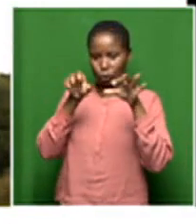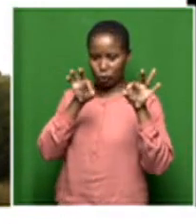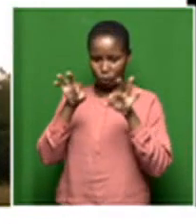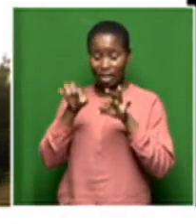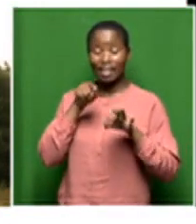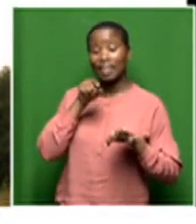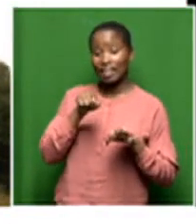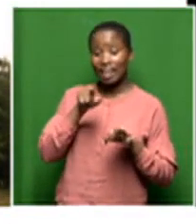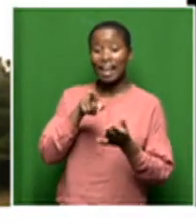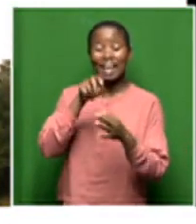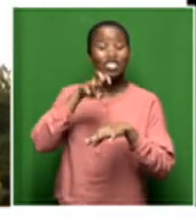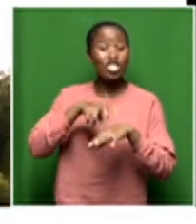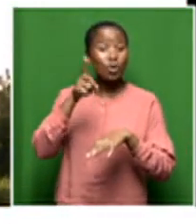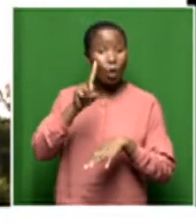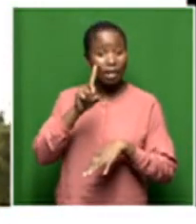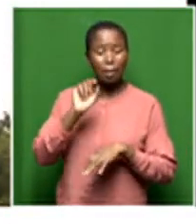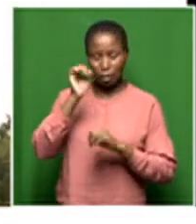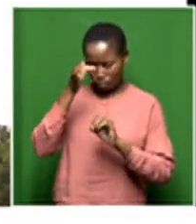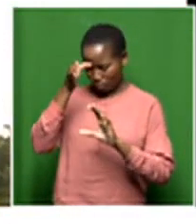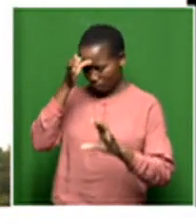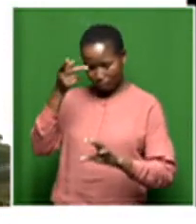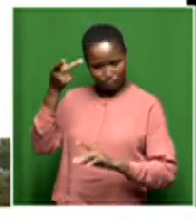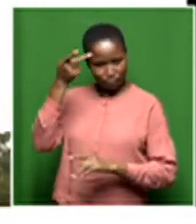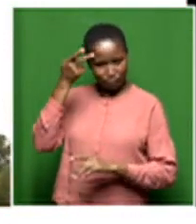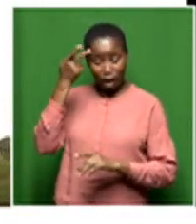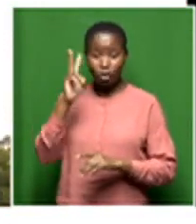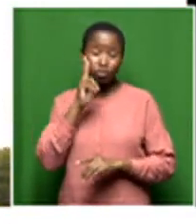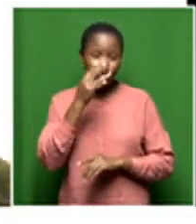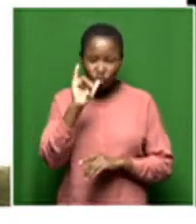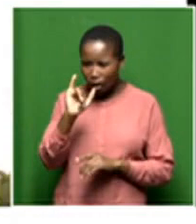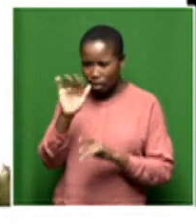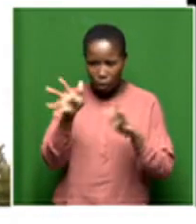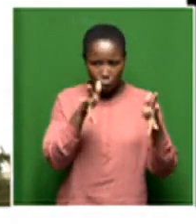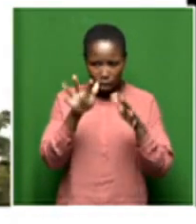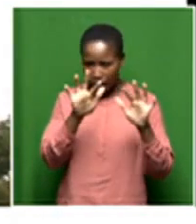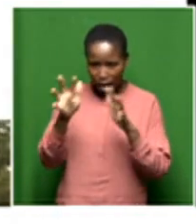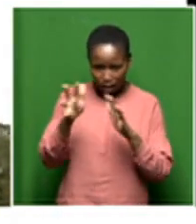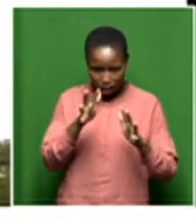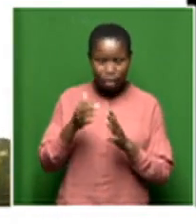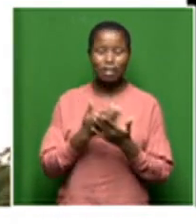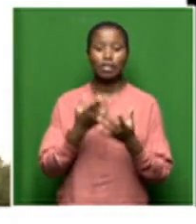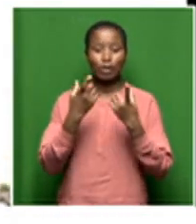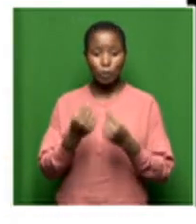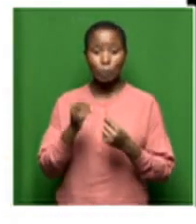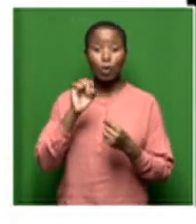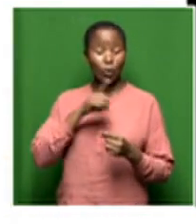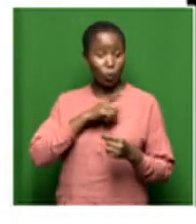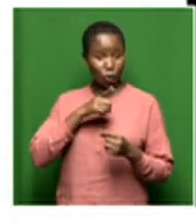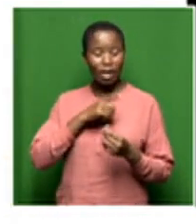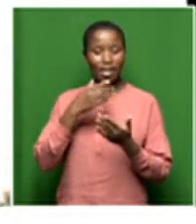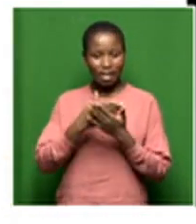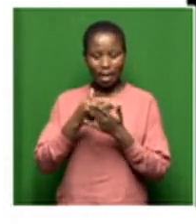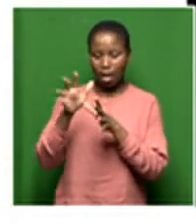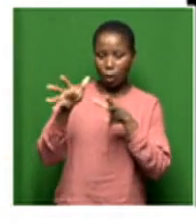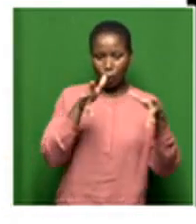requires advanced knowledge of the direction of the wind, as the pilots cannot just steer a hot air balloon in the direction they choose. In